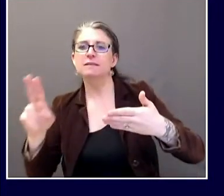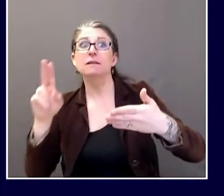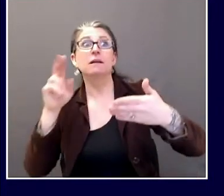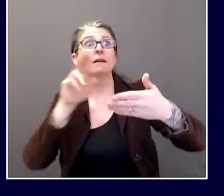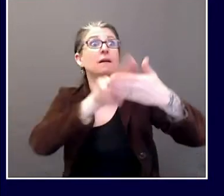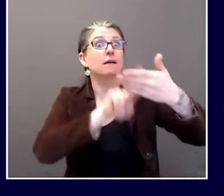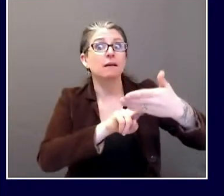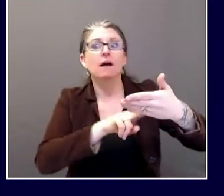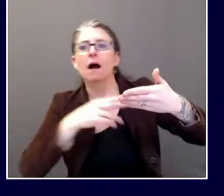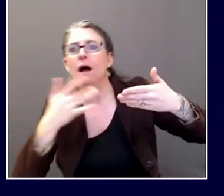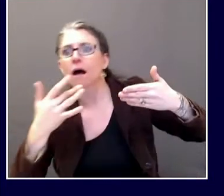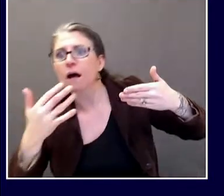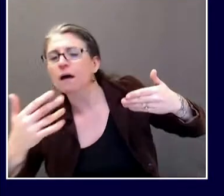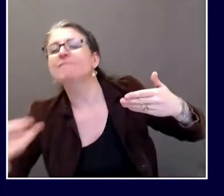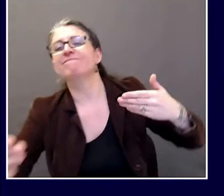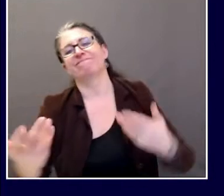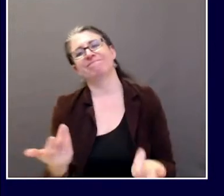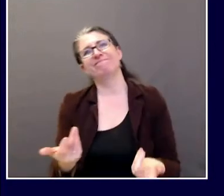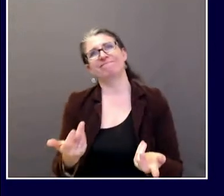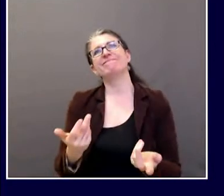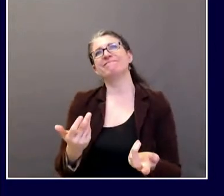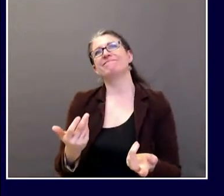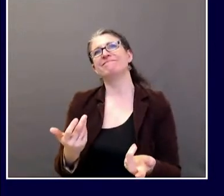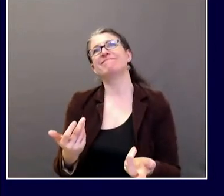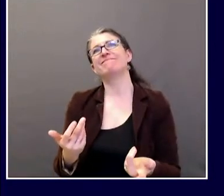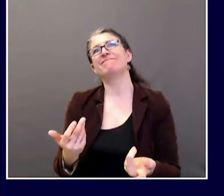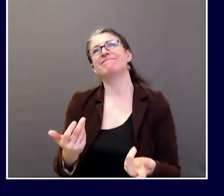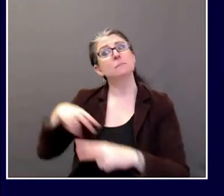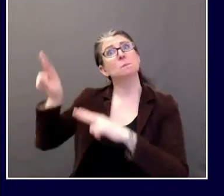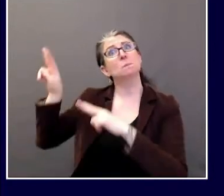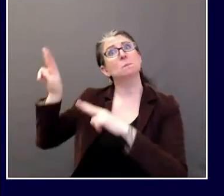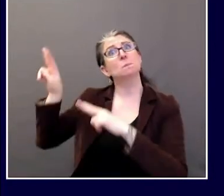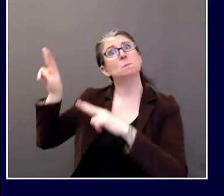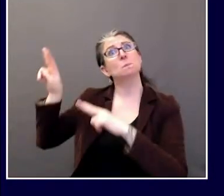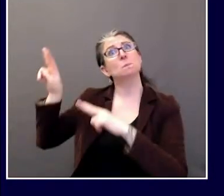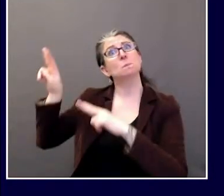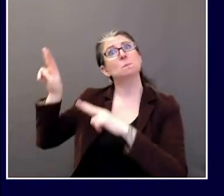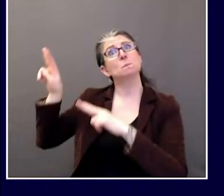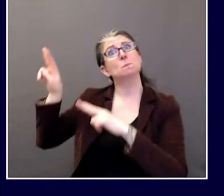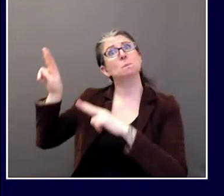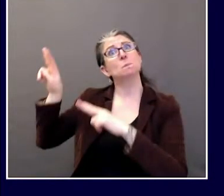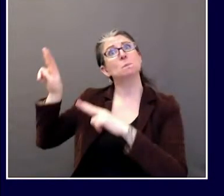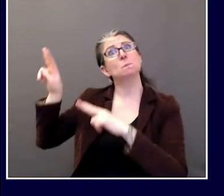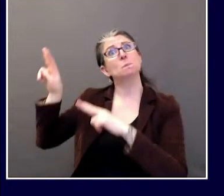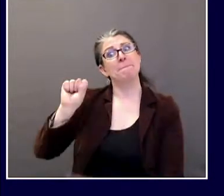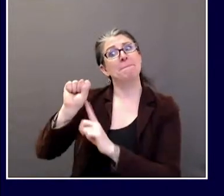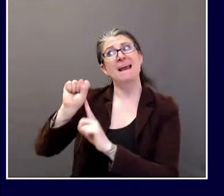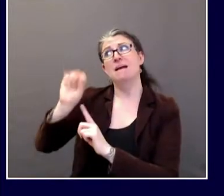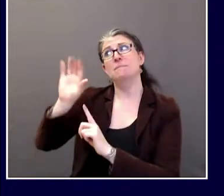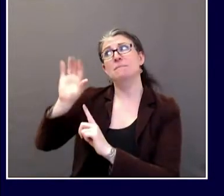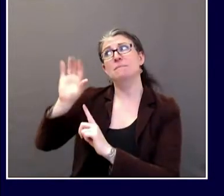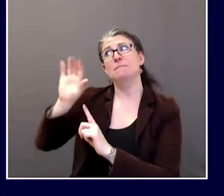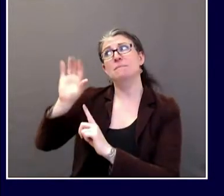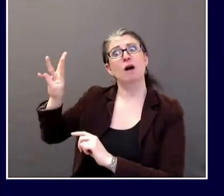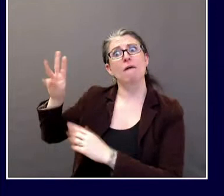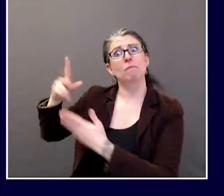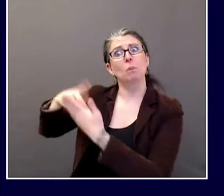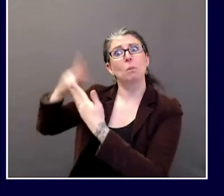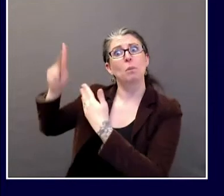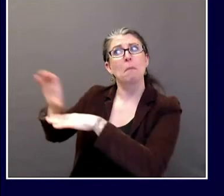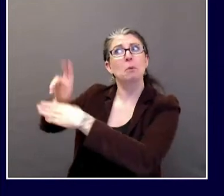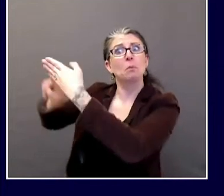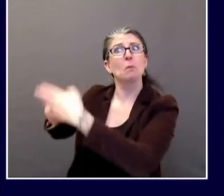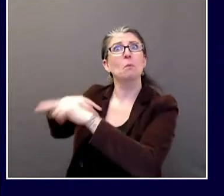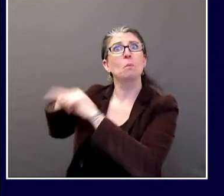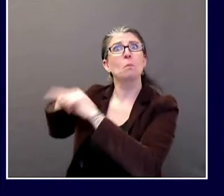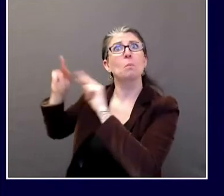site. We were hoping it could pre-register, register, validate, consent, and do everything else on the back end.